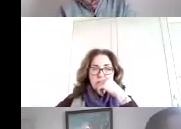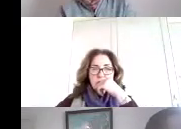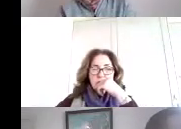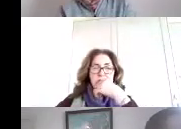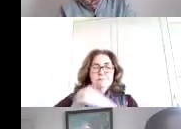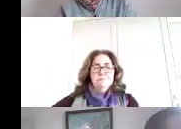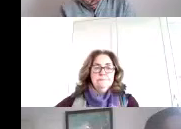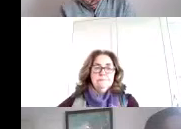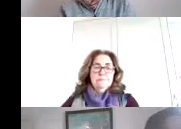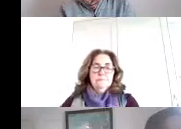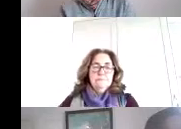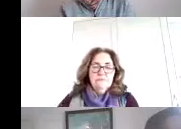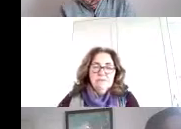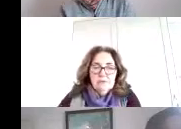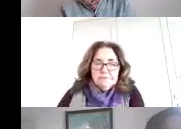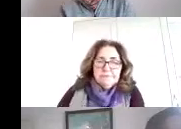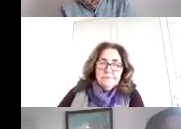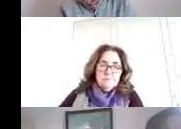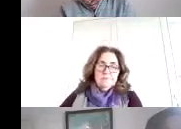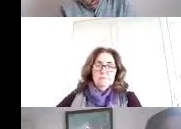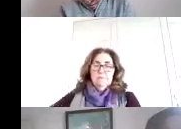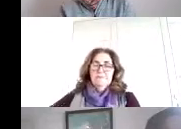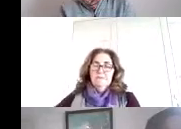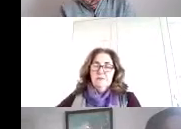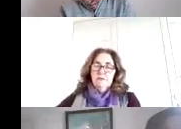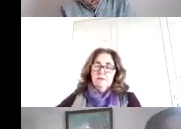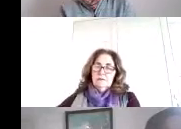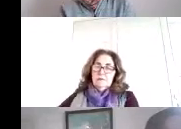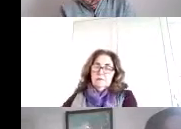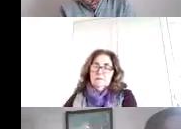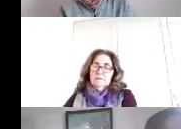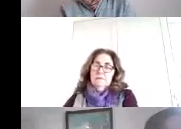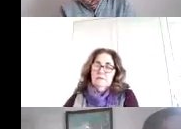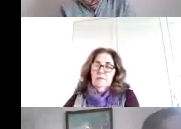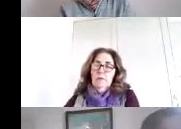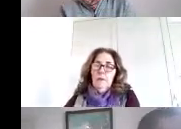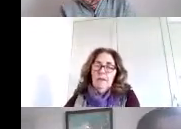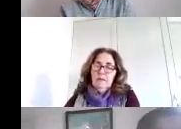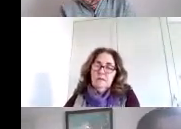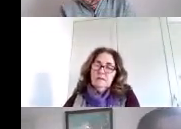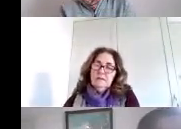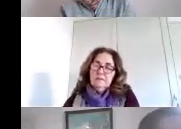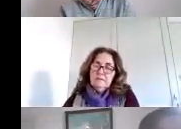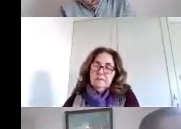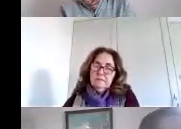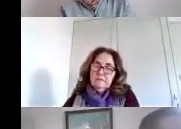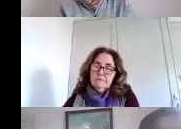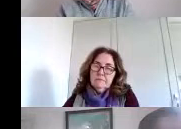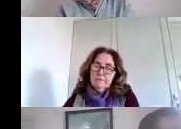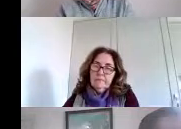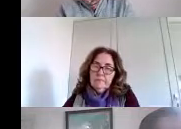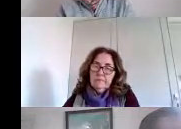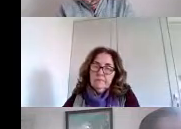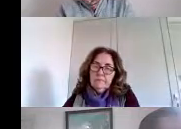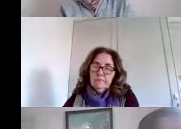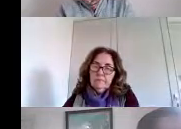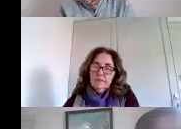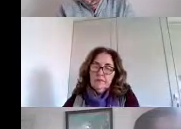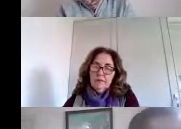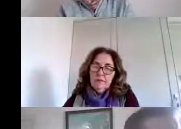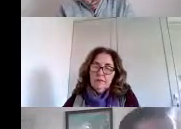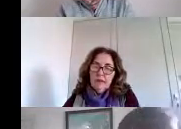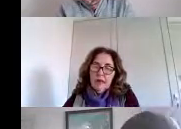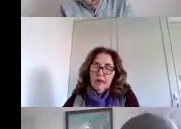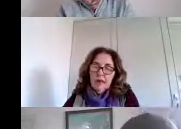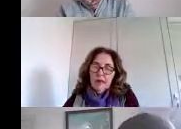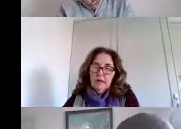the sandbox being a snapshot of the live system where people could go and practice their skills. It